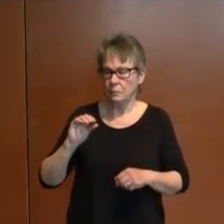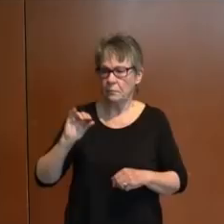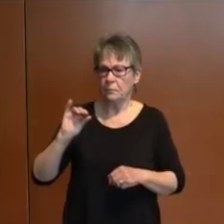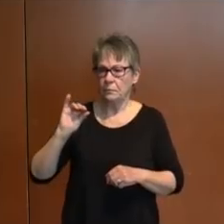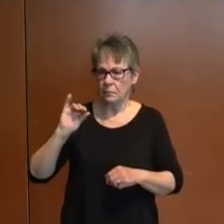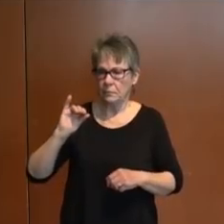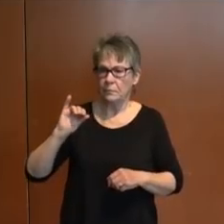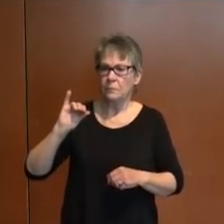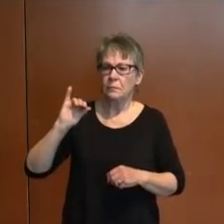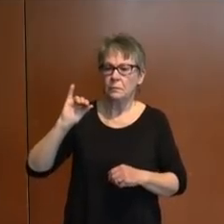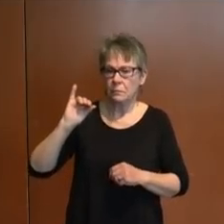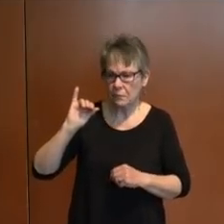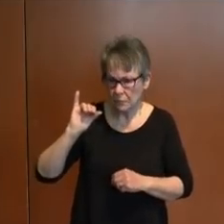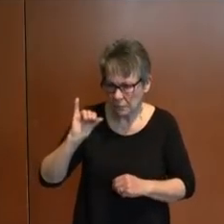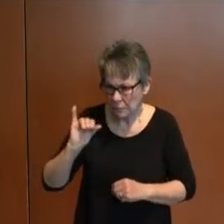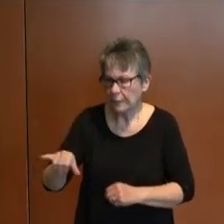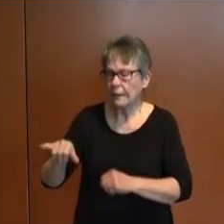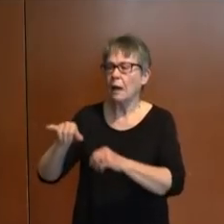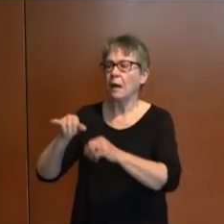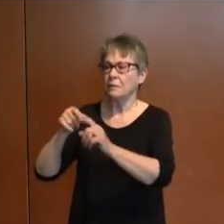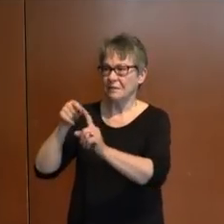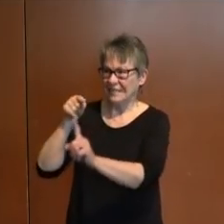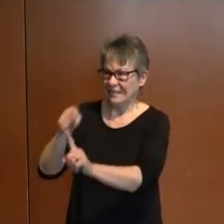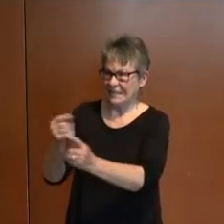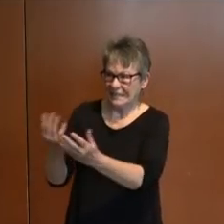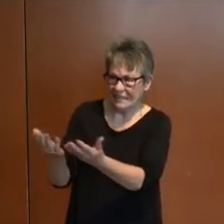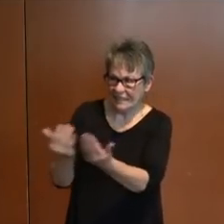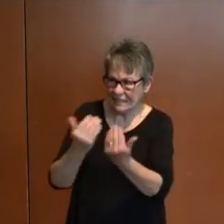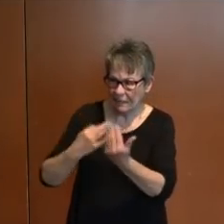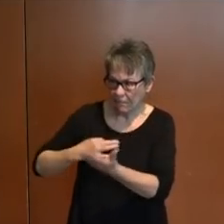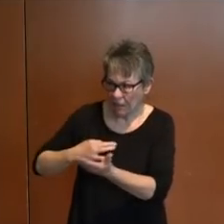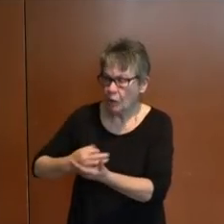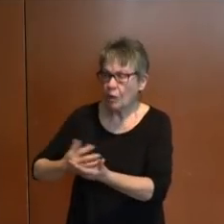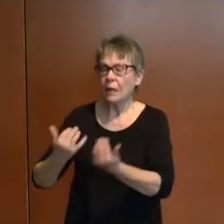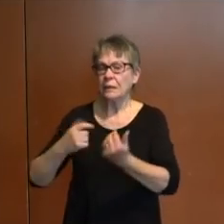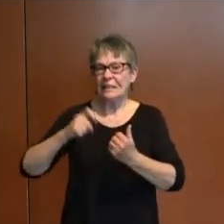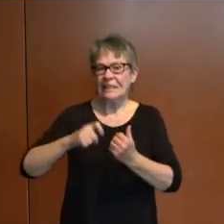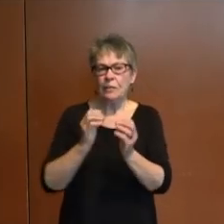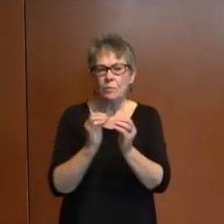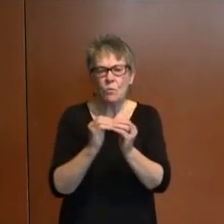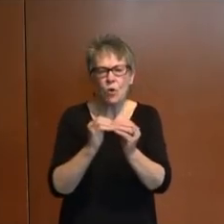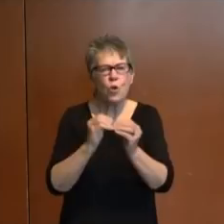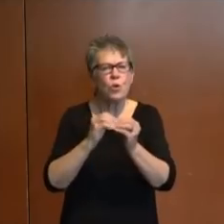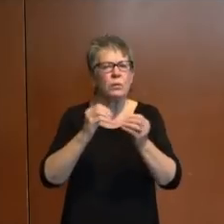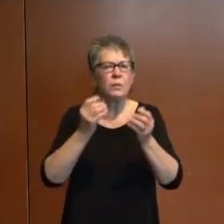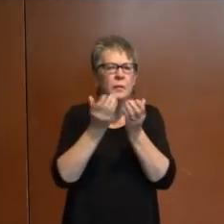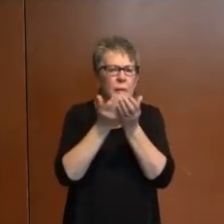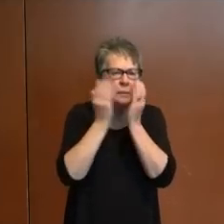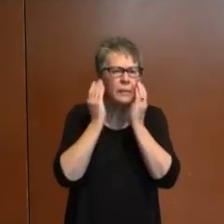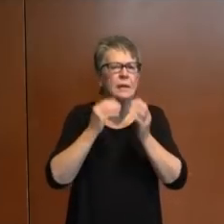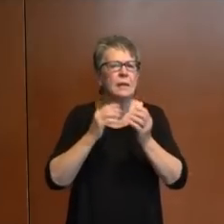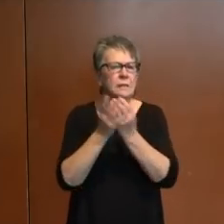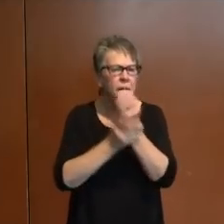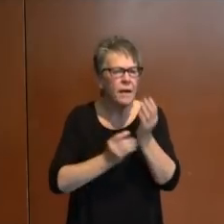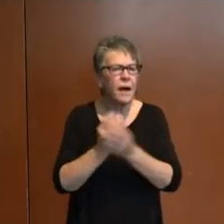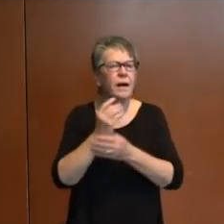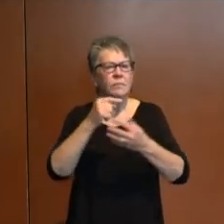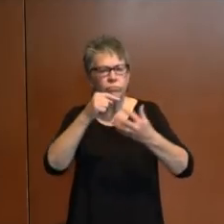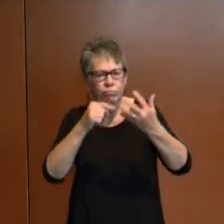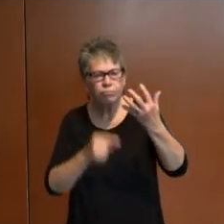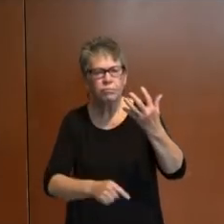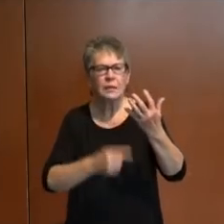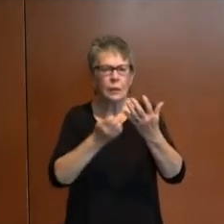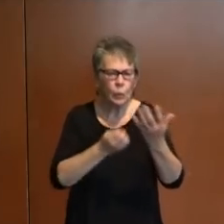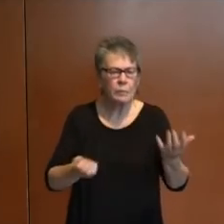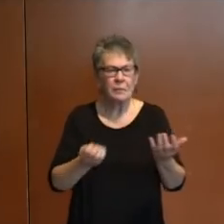ROC. Can I just talk a little bit about ventilators, because we put in a request for 2,300. We have about 2,000